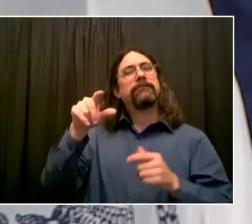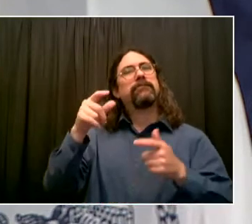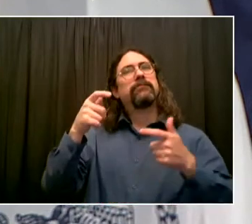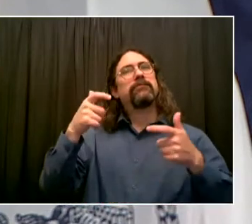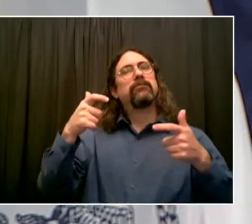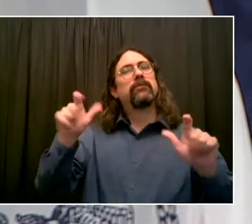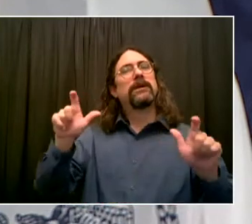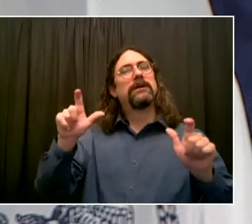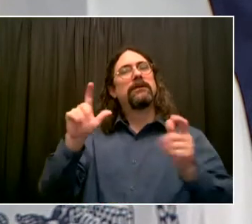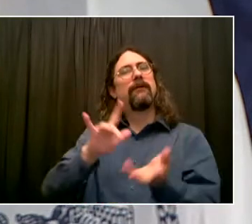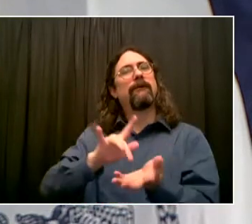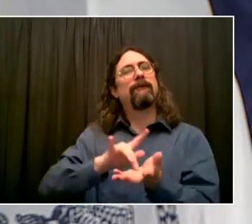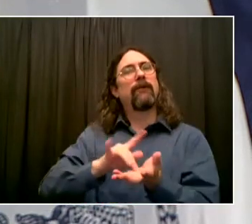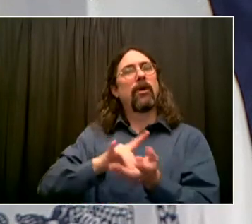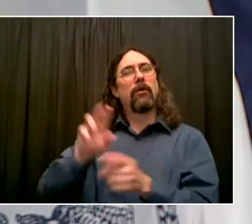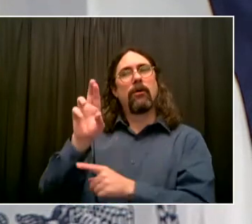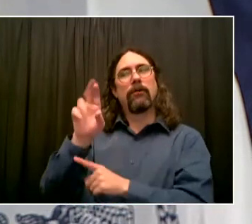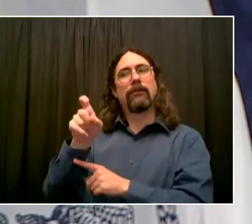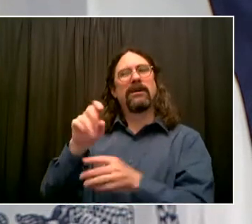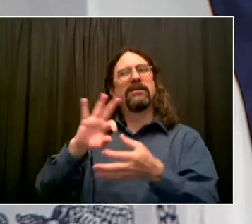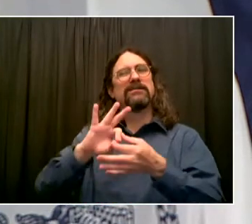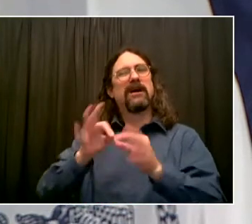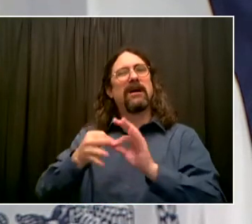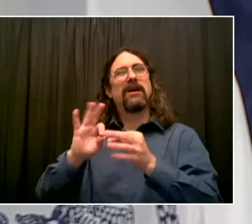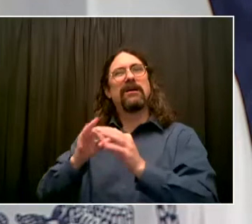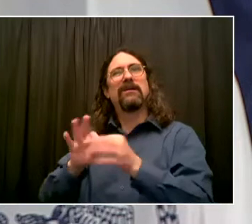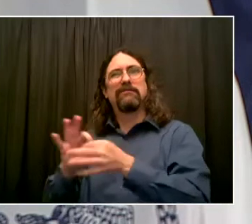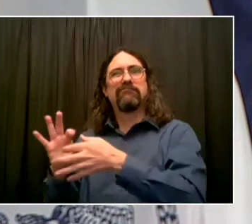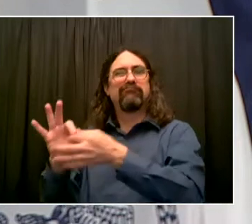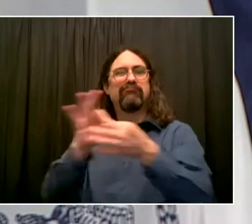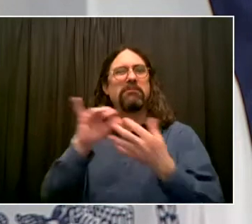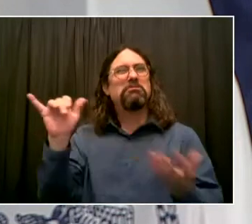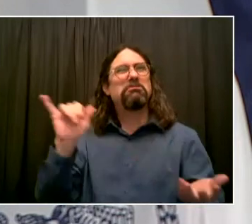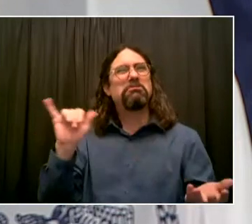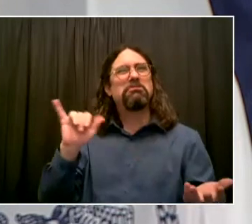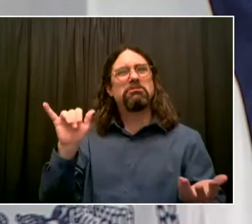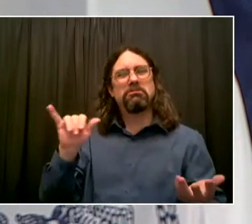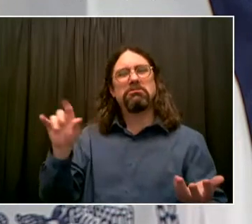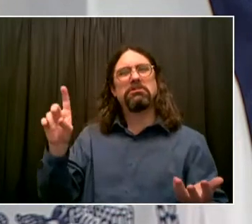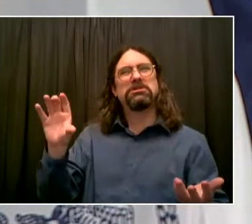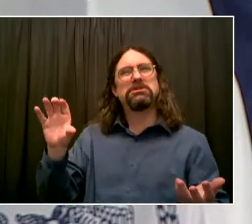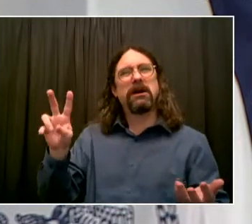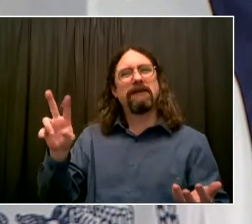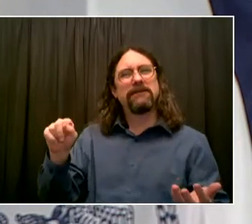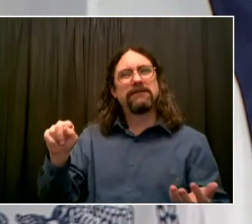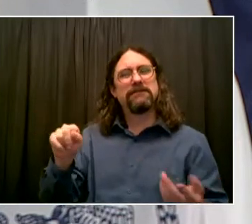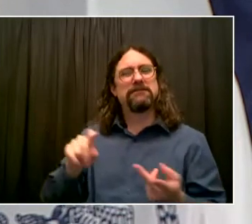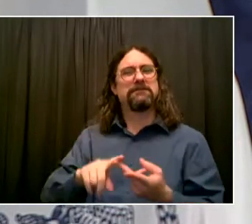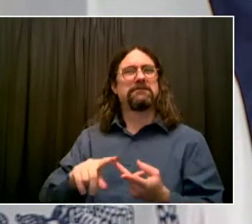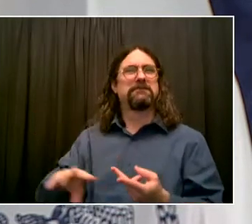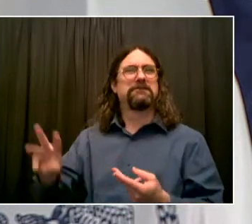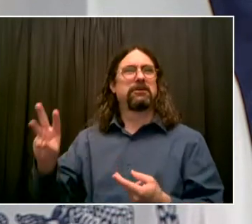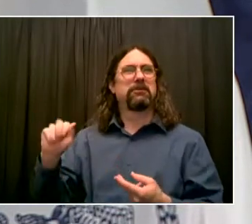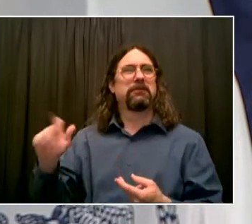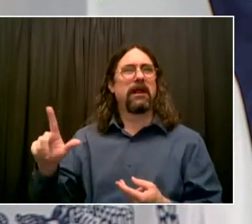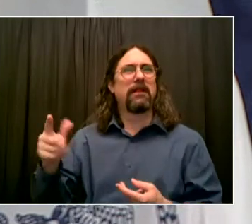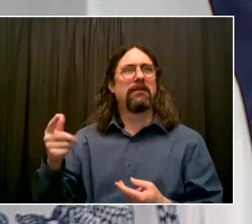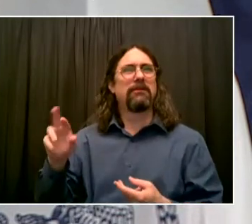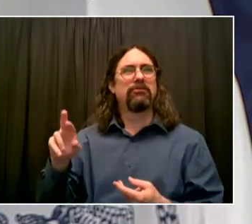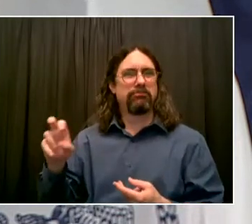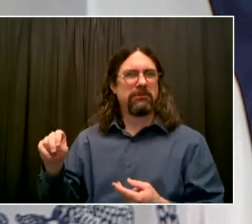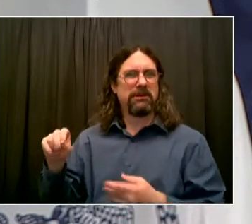do you have for people in the communities that they serve on this topic? Yeah, it's time for walk-ins